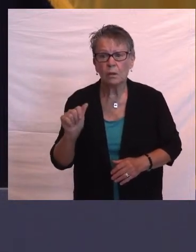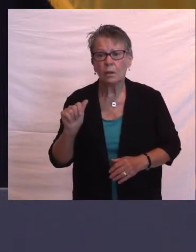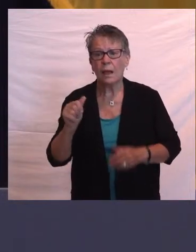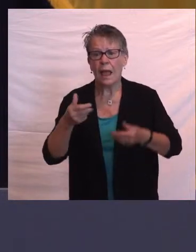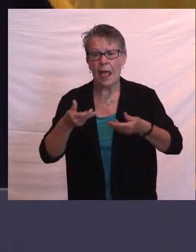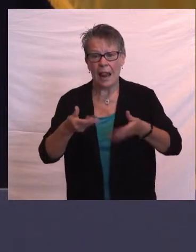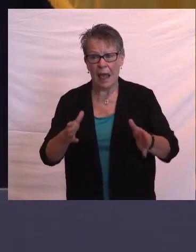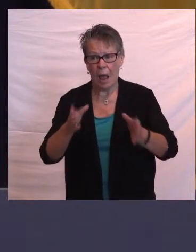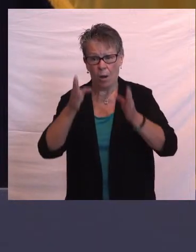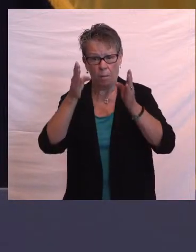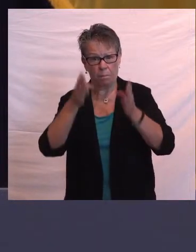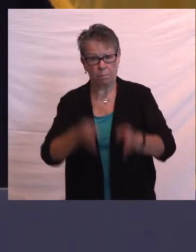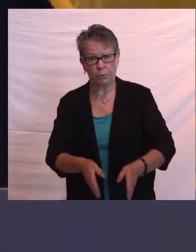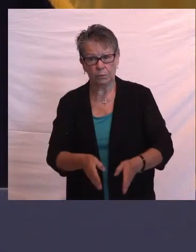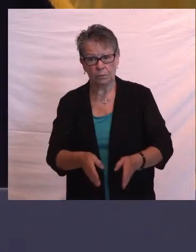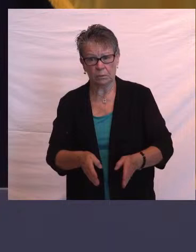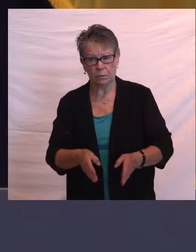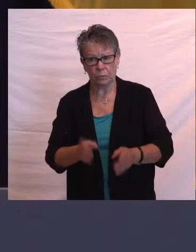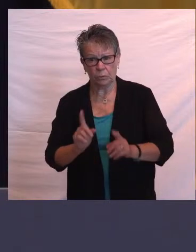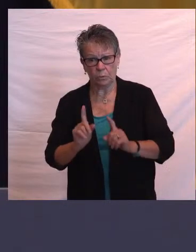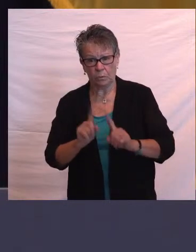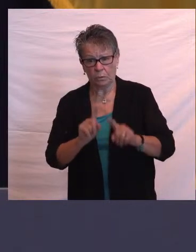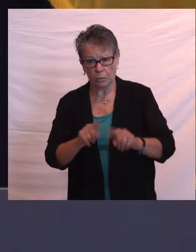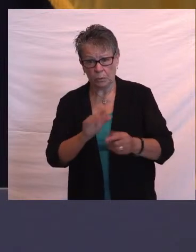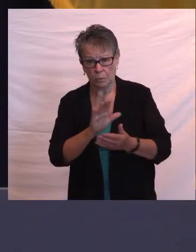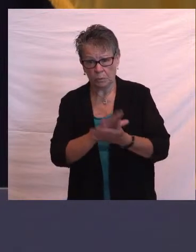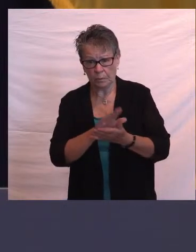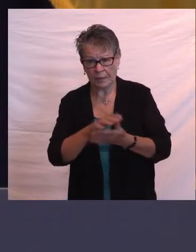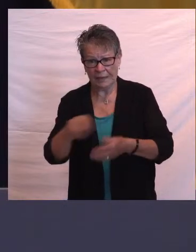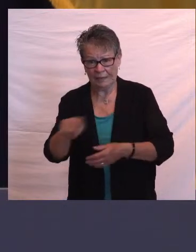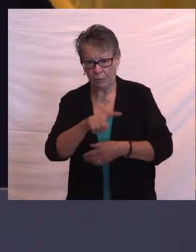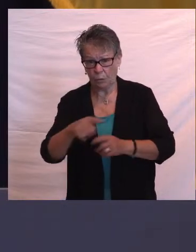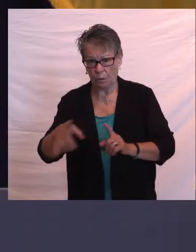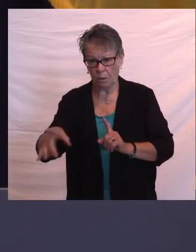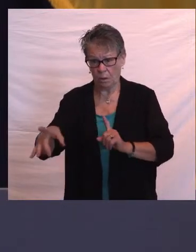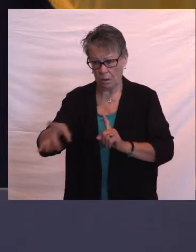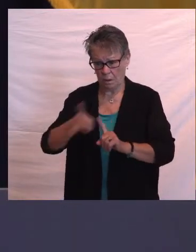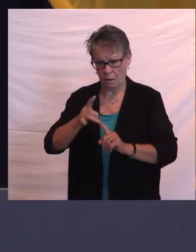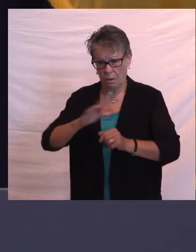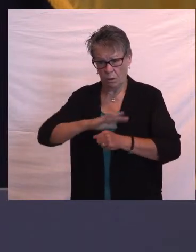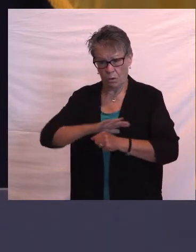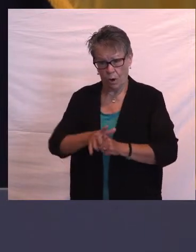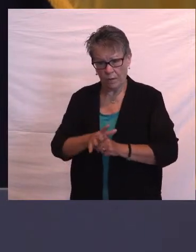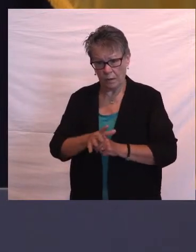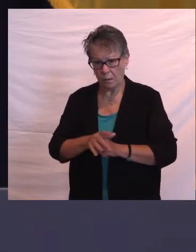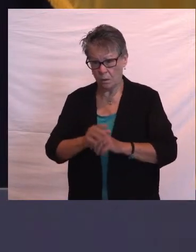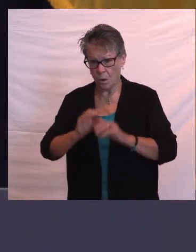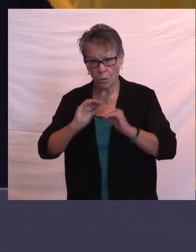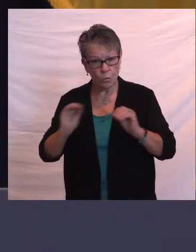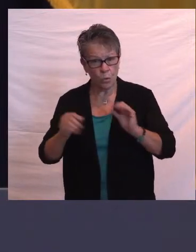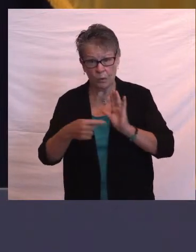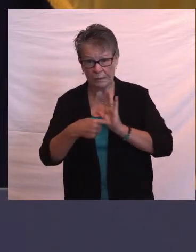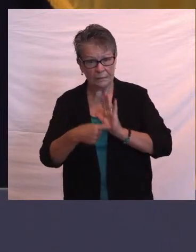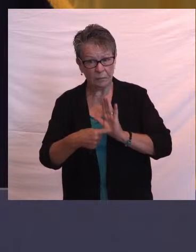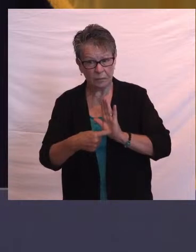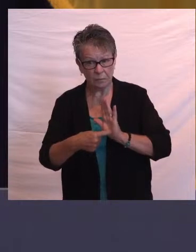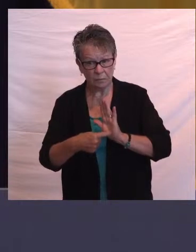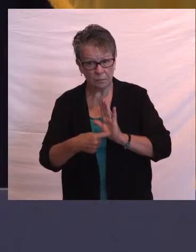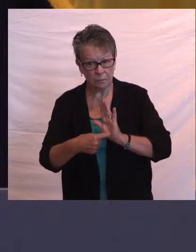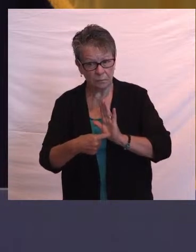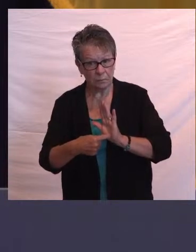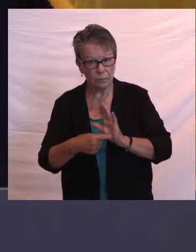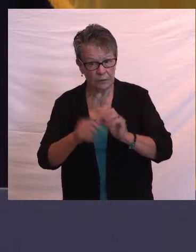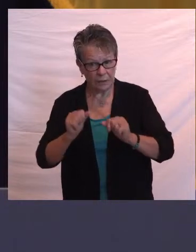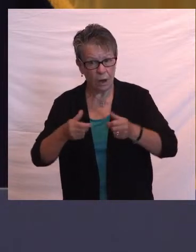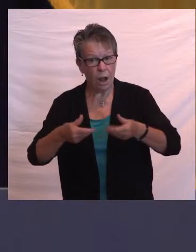symptoms, wear a mask, and test negative for 7 days. Thank you. Very gratified by the decision to pull out